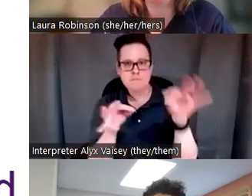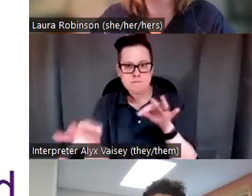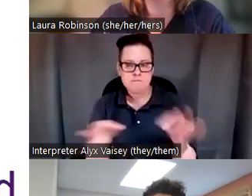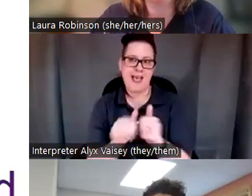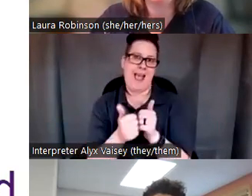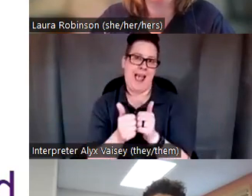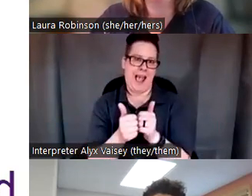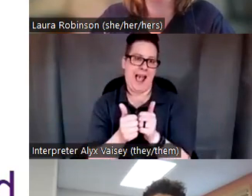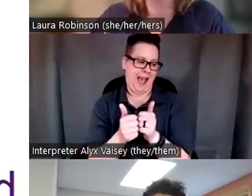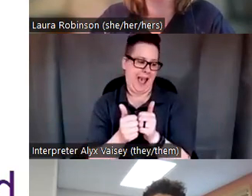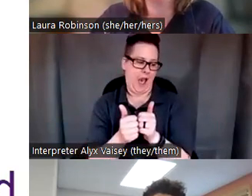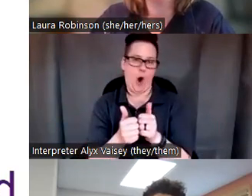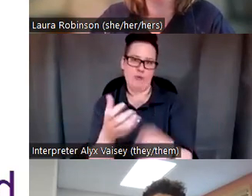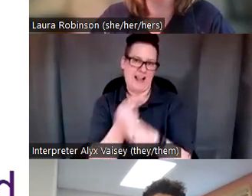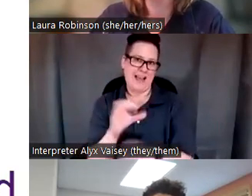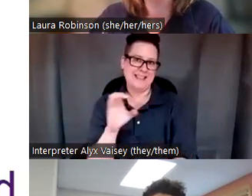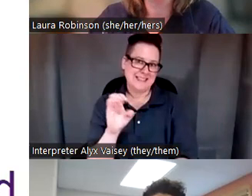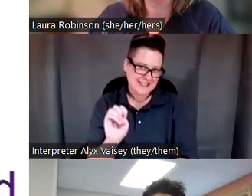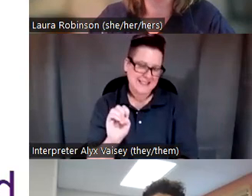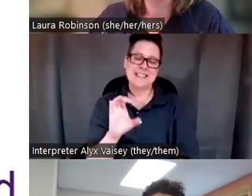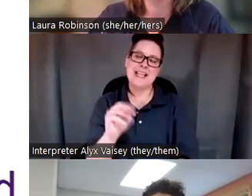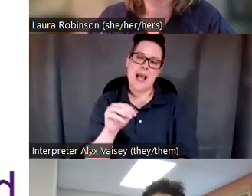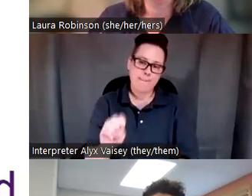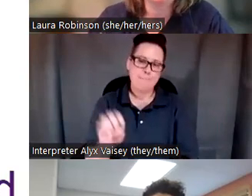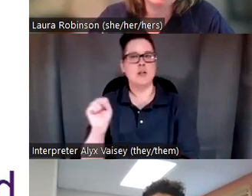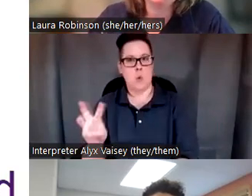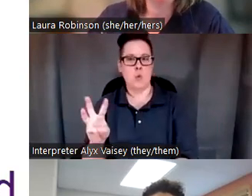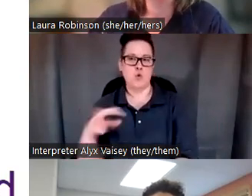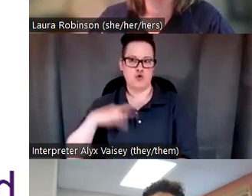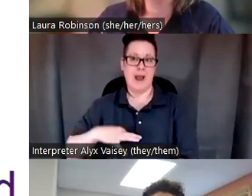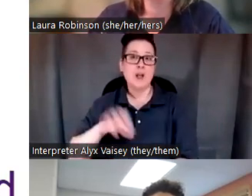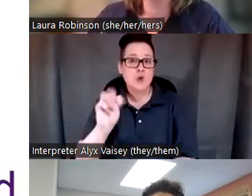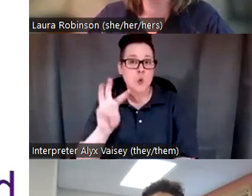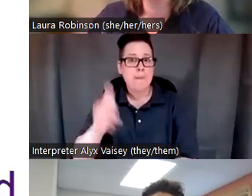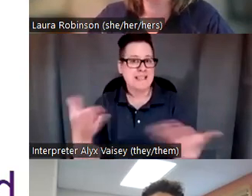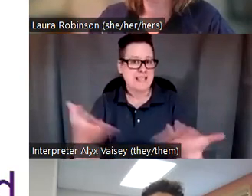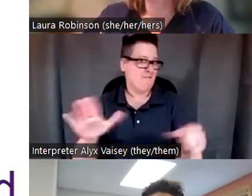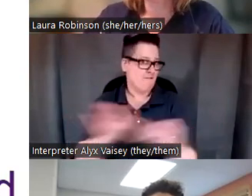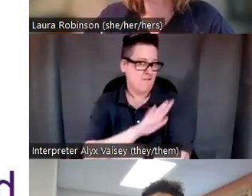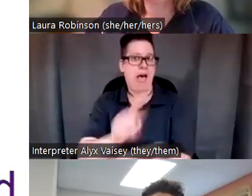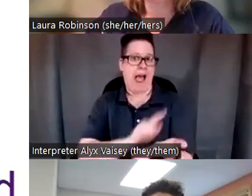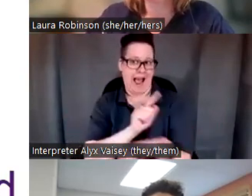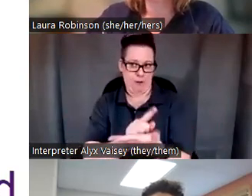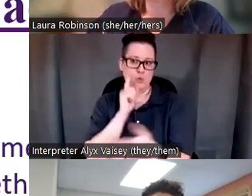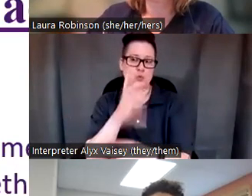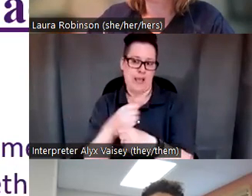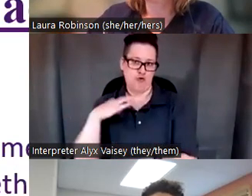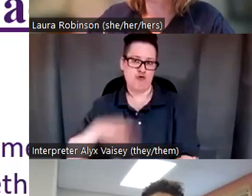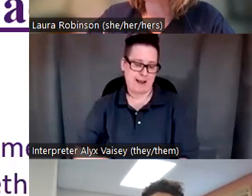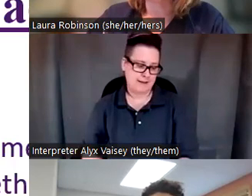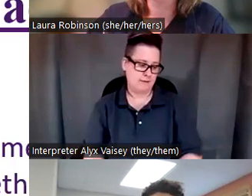how to claim your CME and social work credits. Social workers must attend the entire session in order to receive any